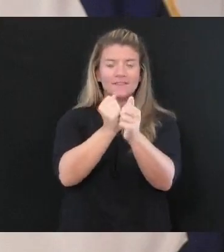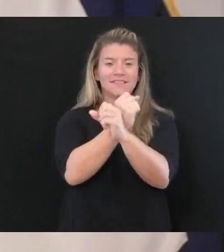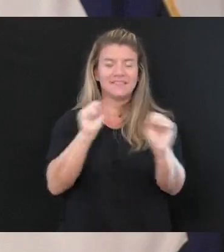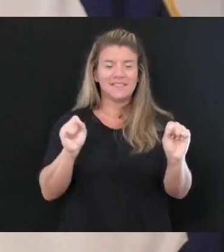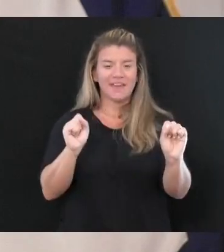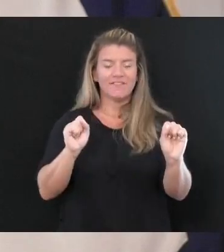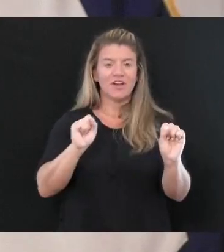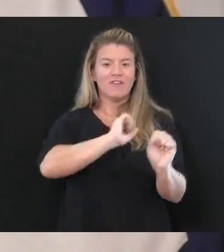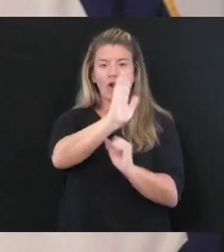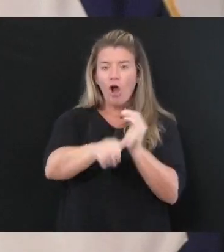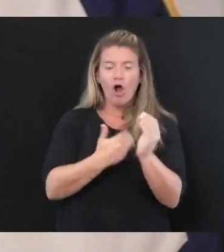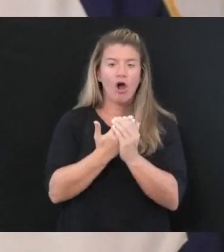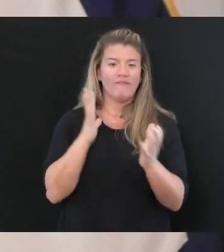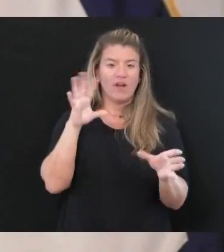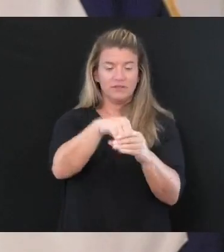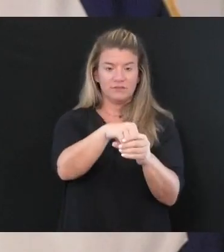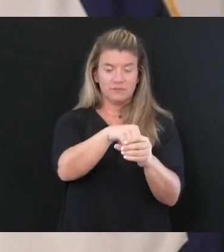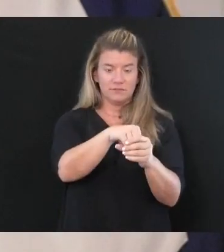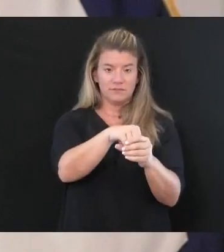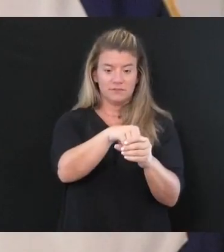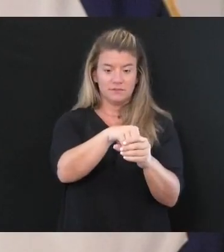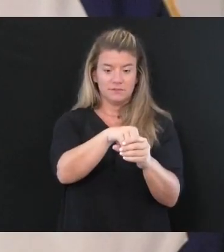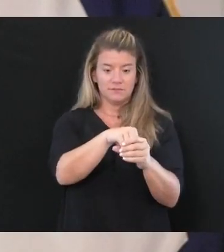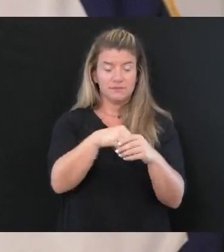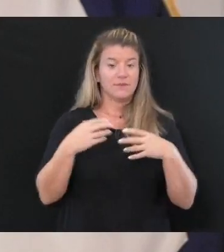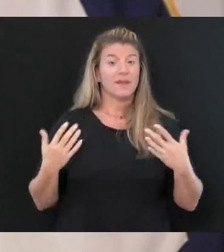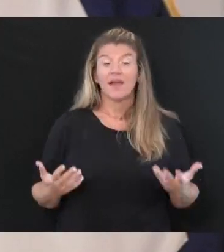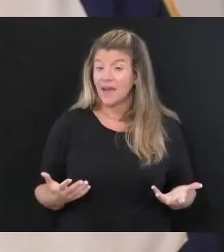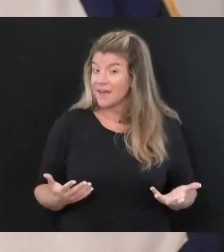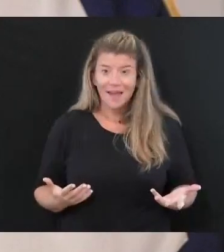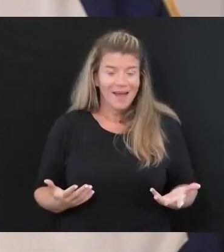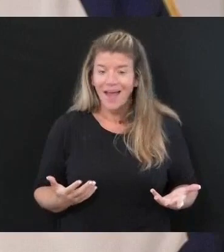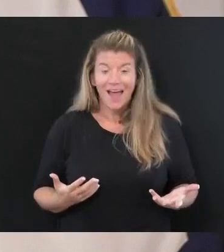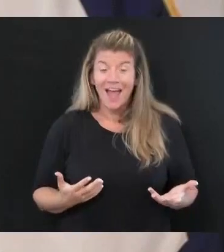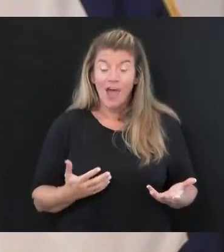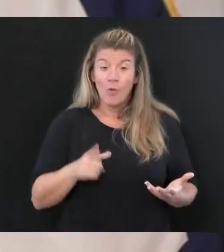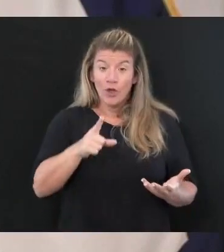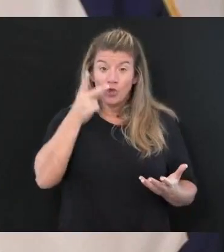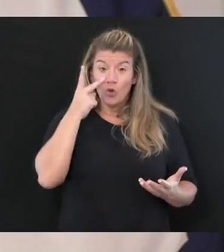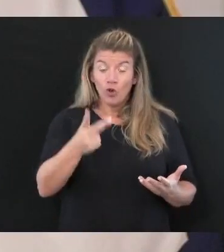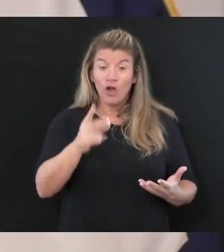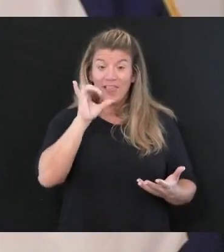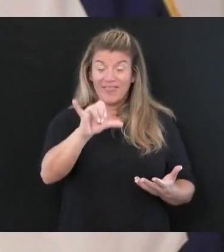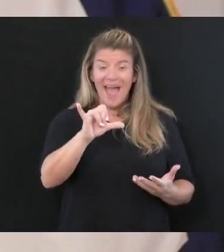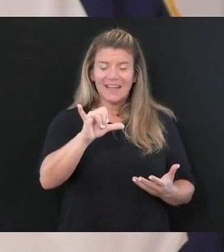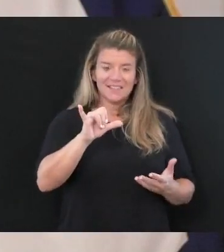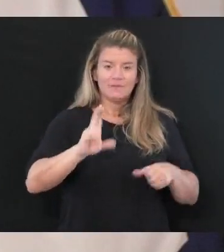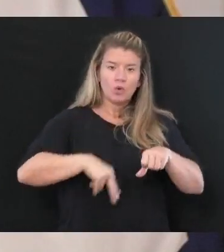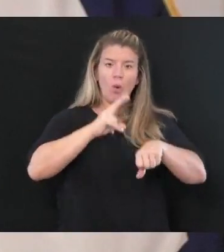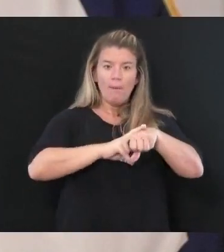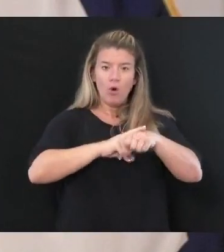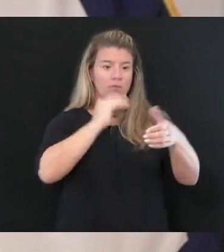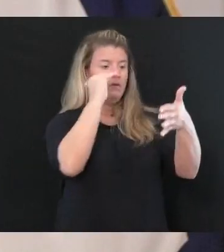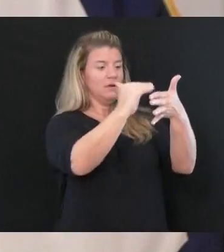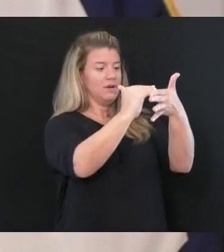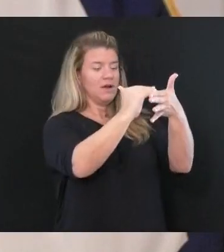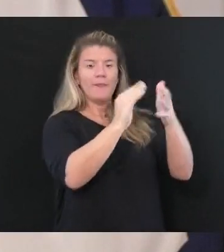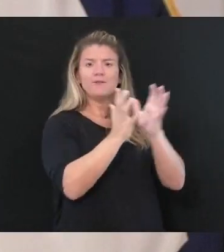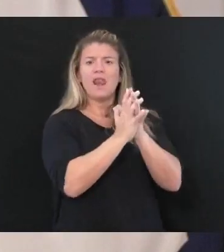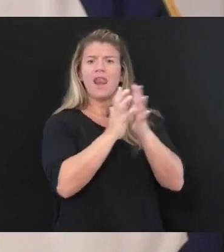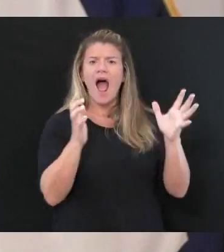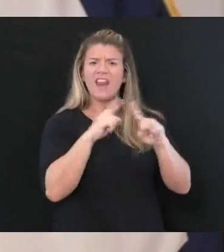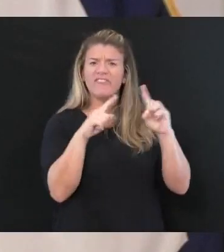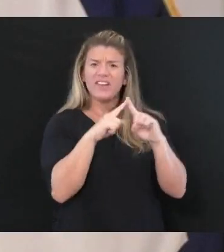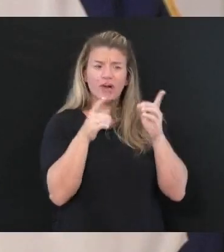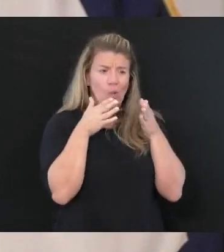for everybody involved. Now, you got a lot of curveballs in to work through and a lot of wickets to go through to be able to get